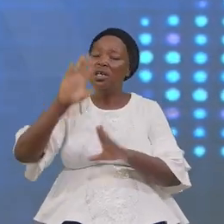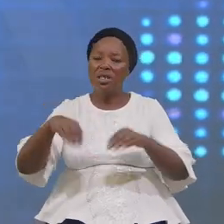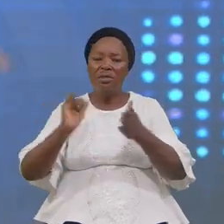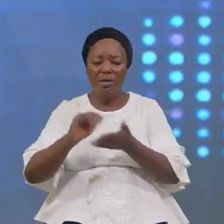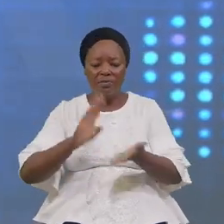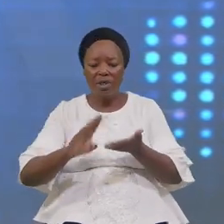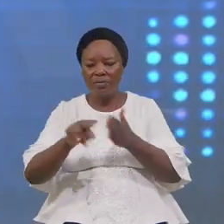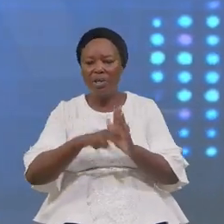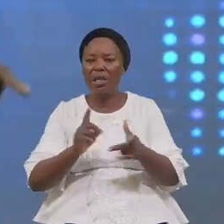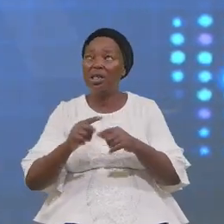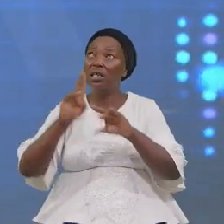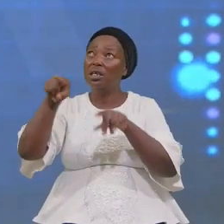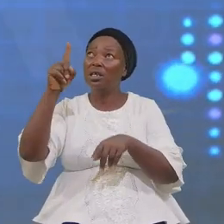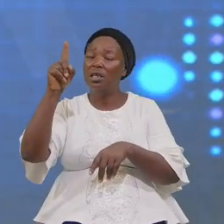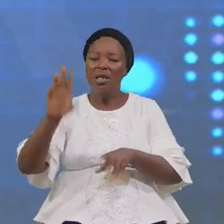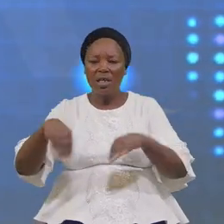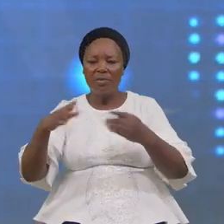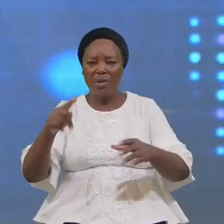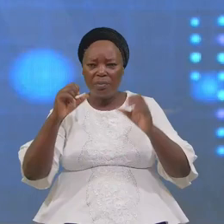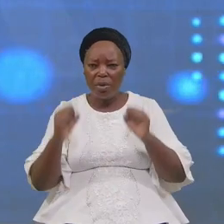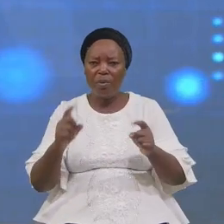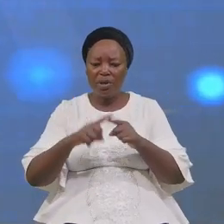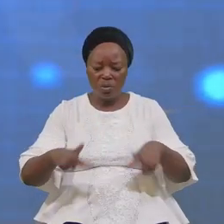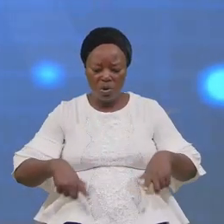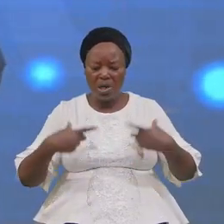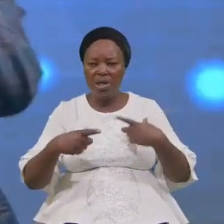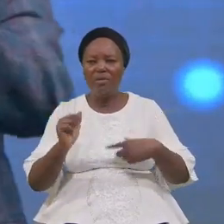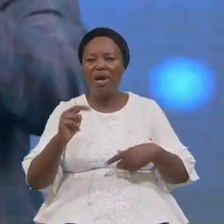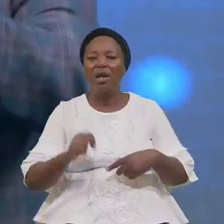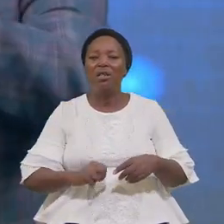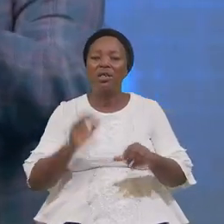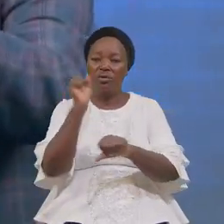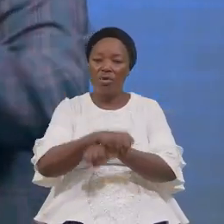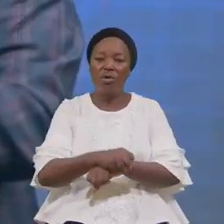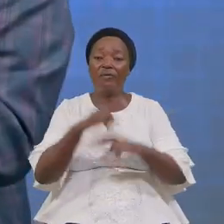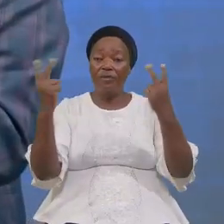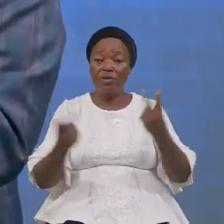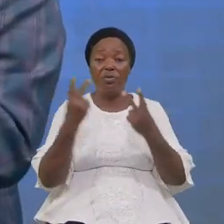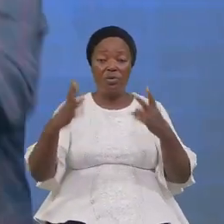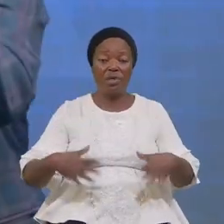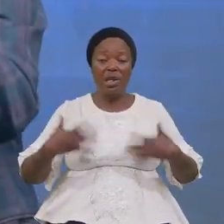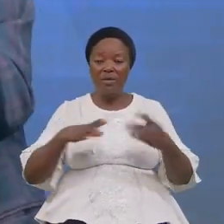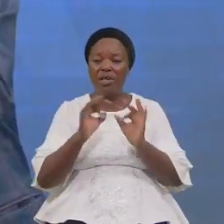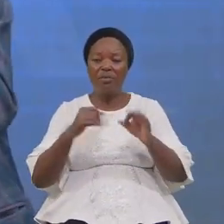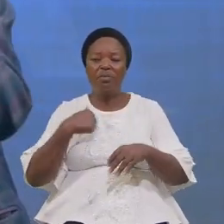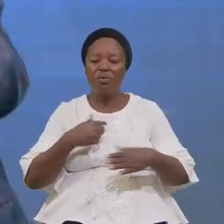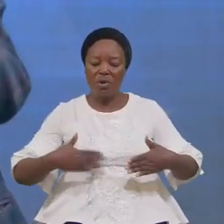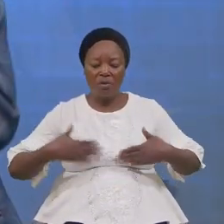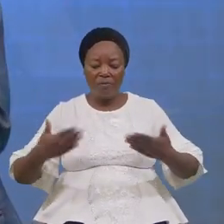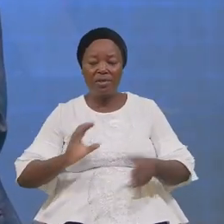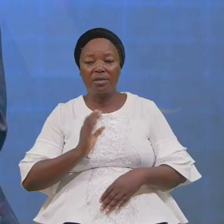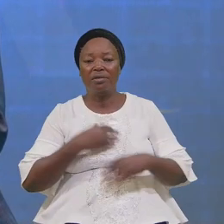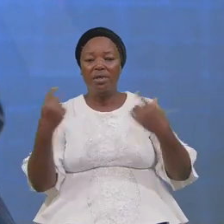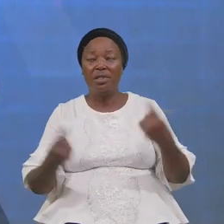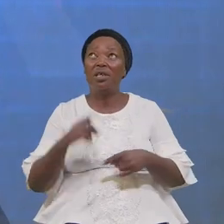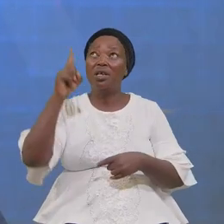the power to live an overcoming life. If we confess our sins, he is